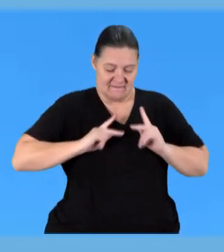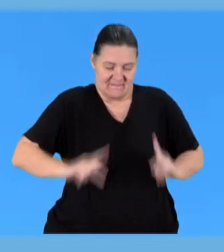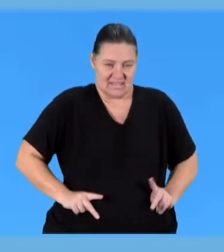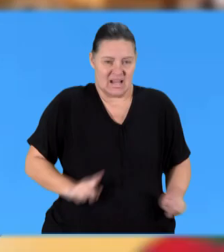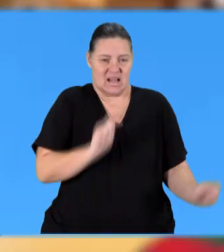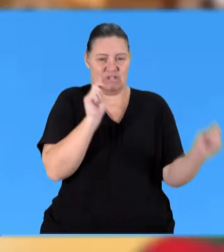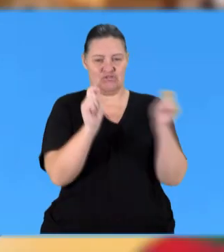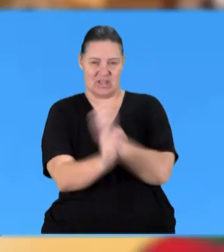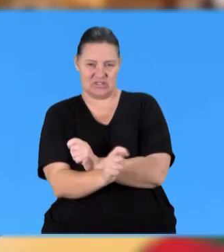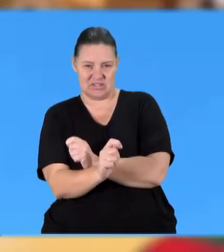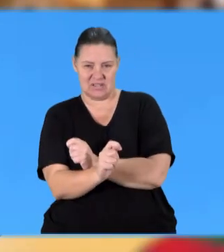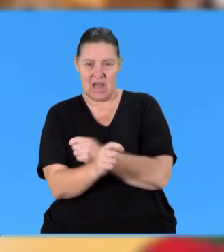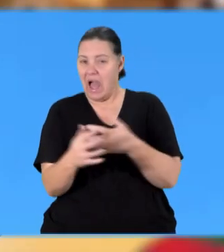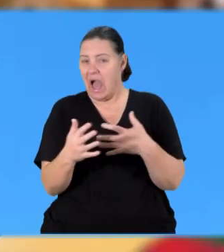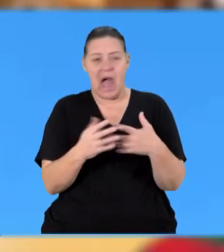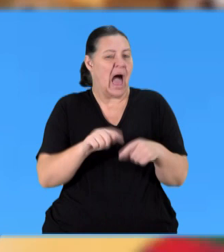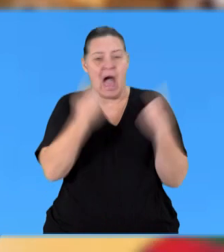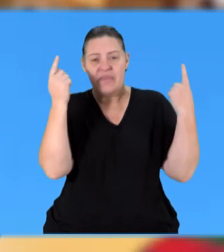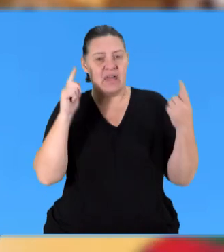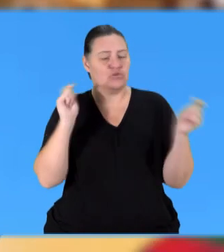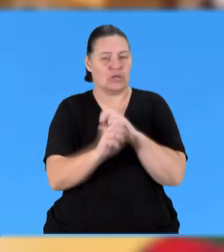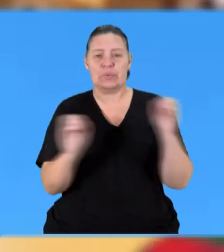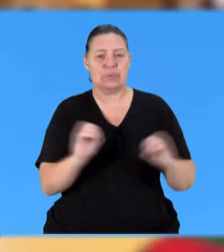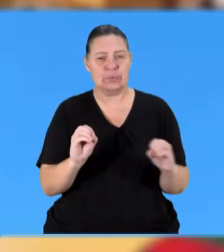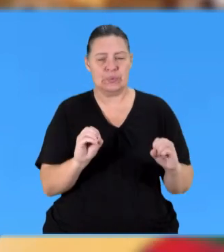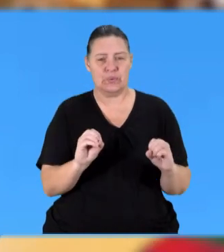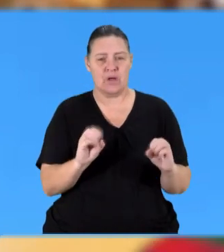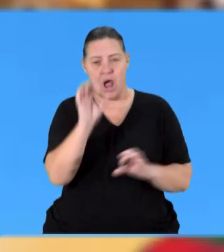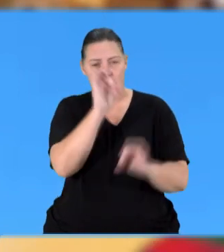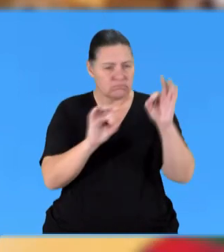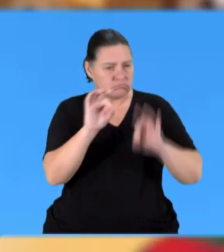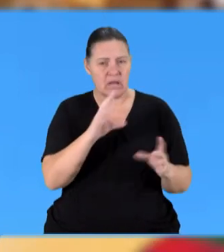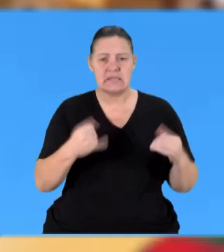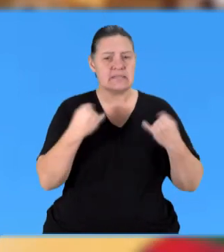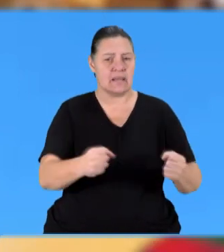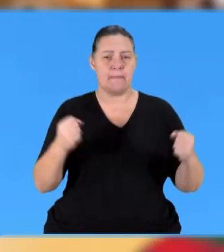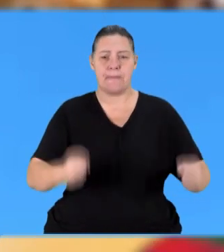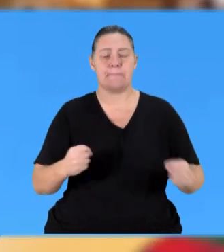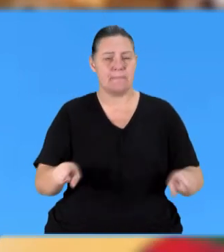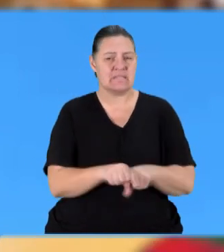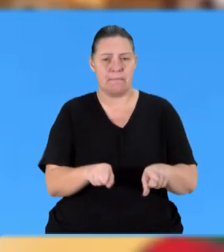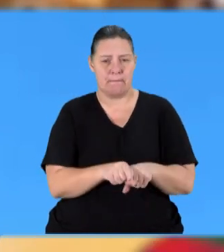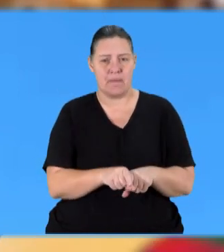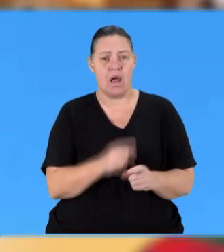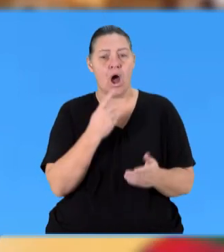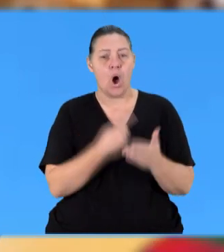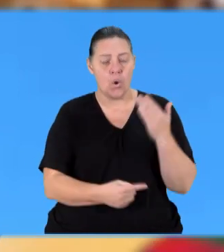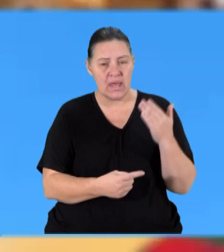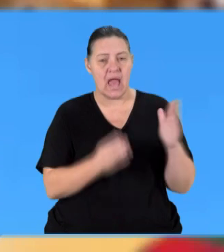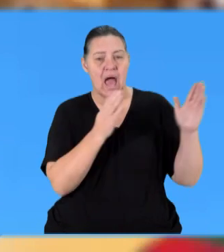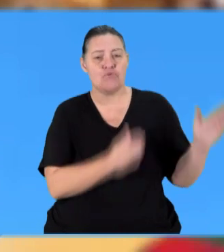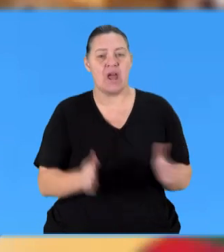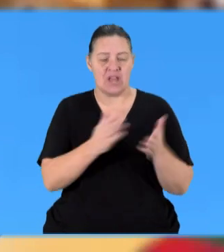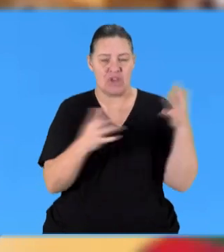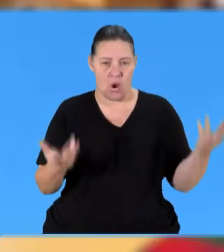change, because nothing else changes. The composition of the particles remains the same. The only difference is the arrangement.